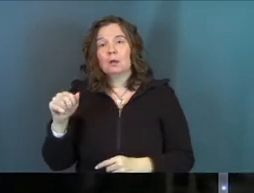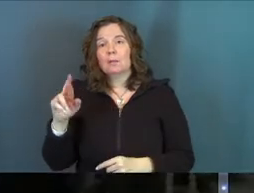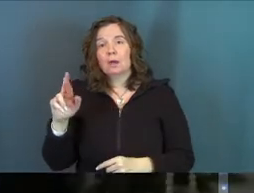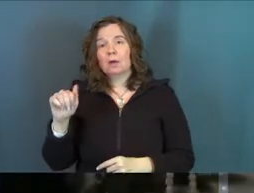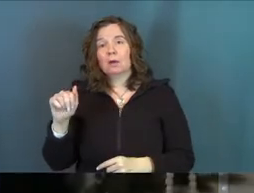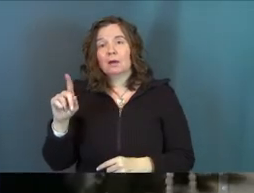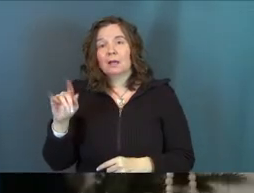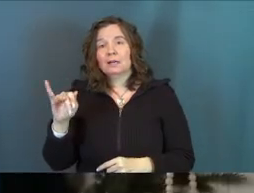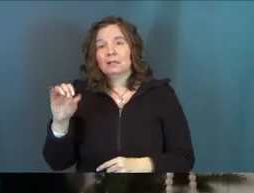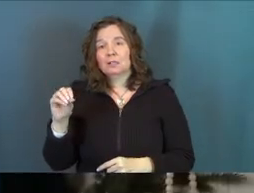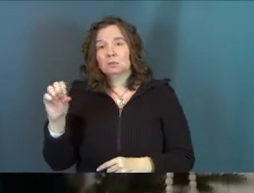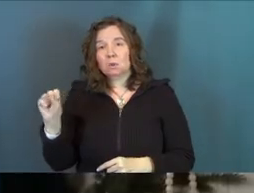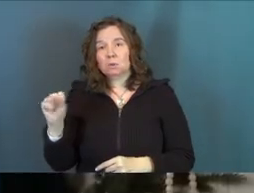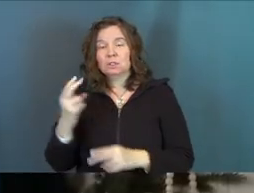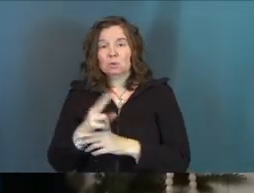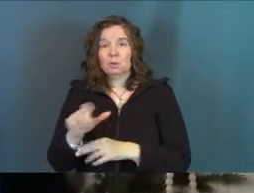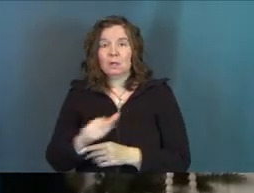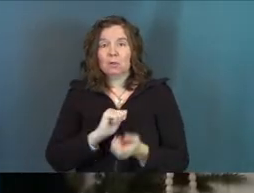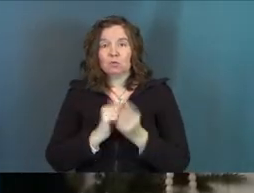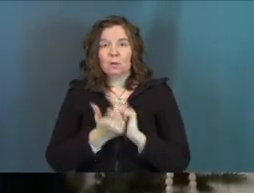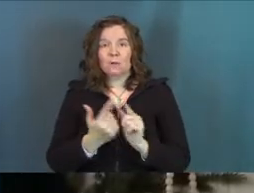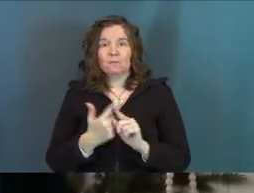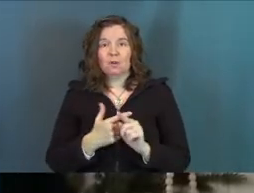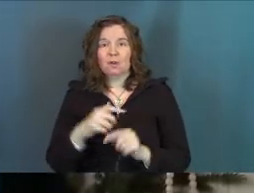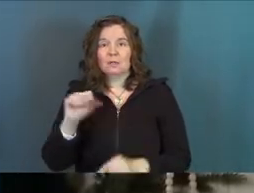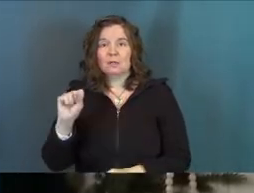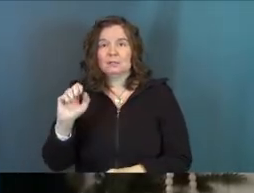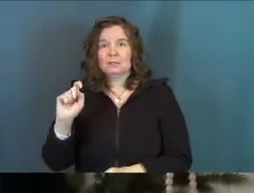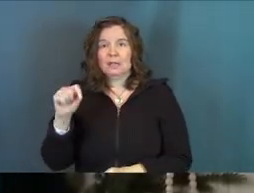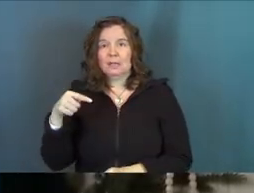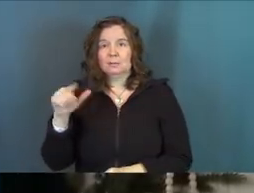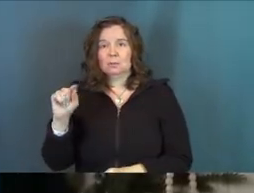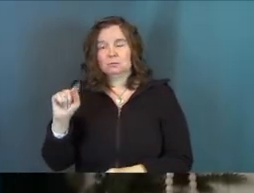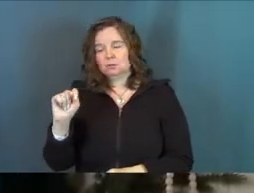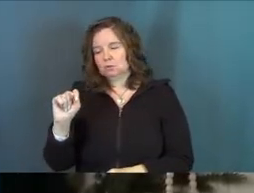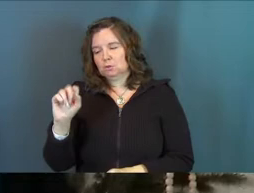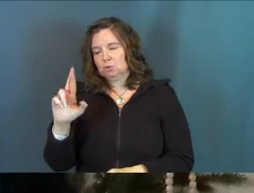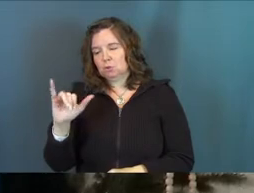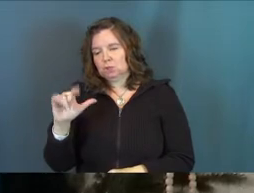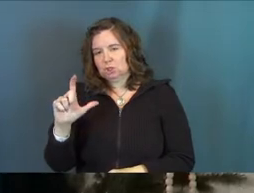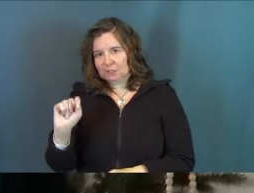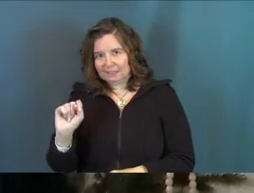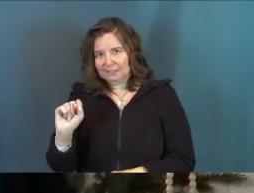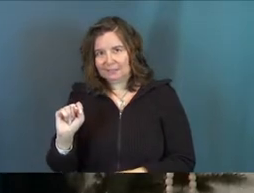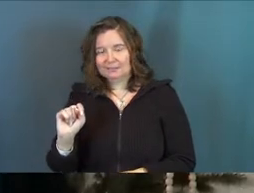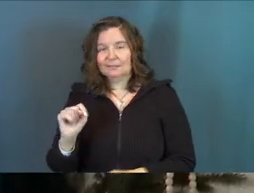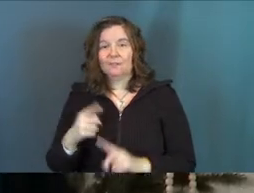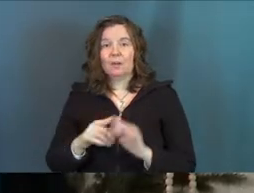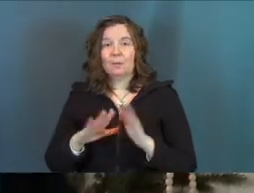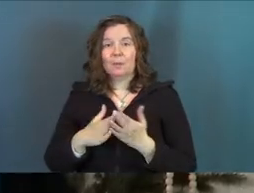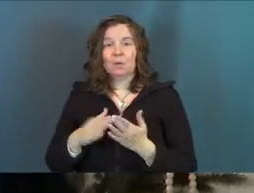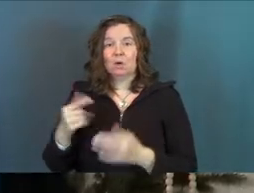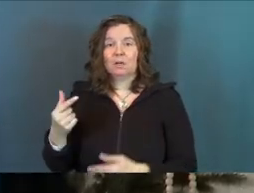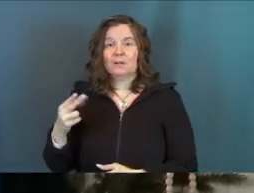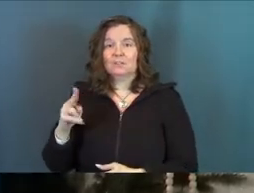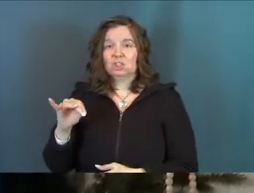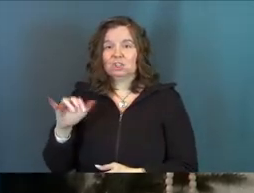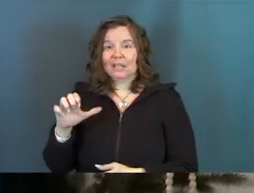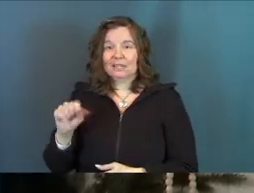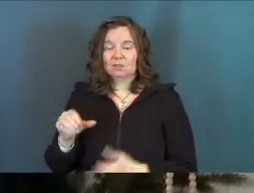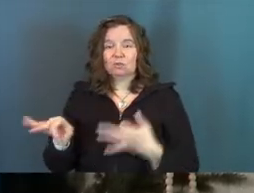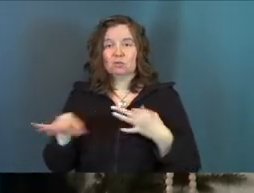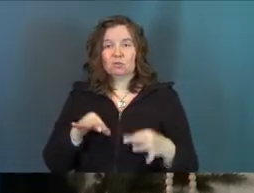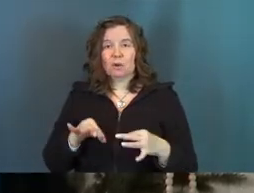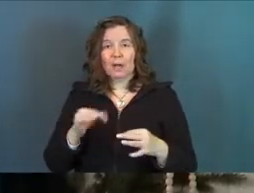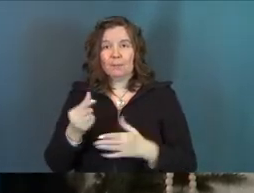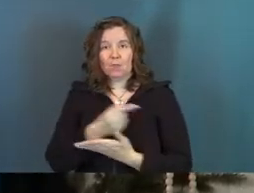also is used in another translation from the Septuagint, okay, all throughout the book of Genesis to describe the Garden